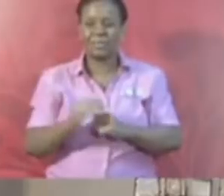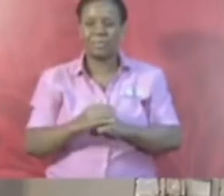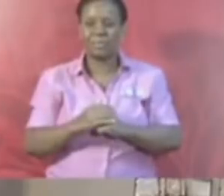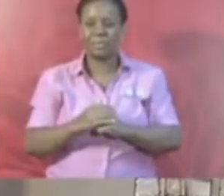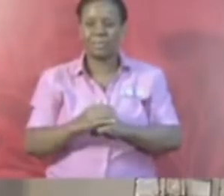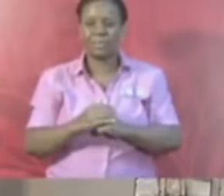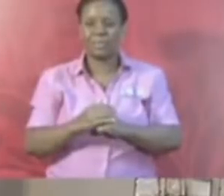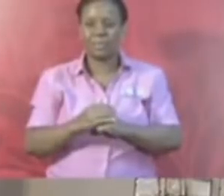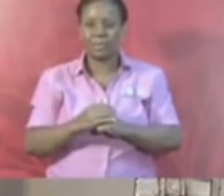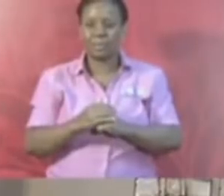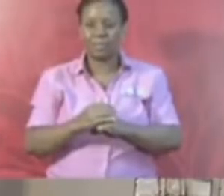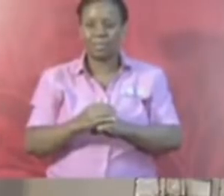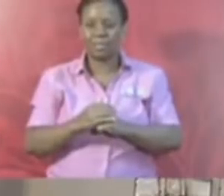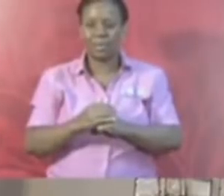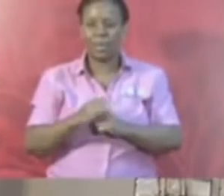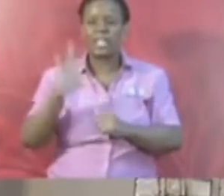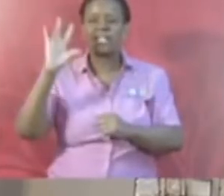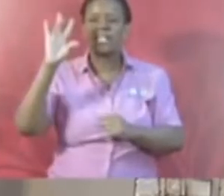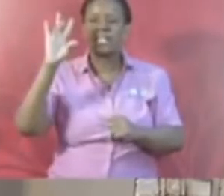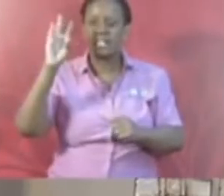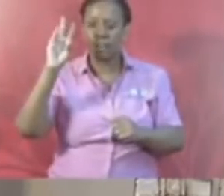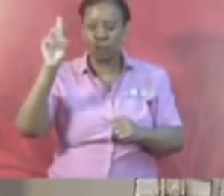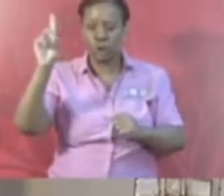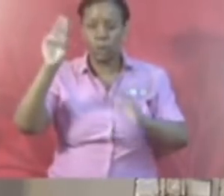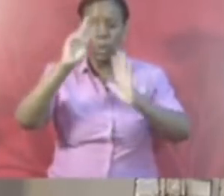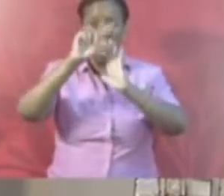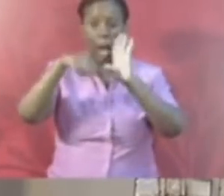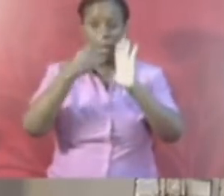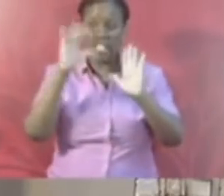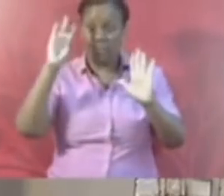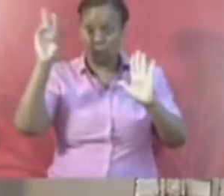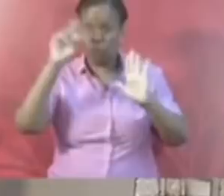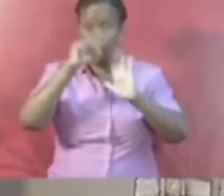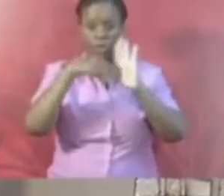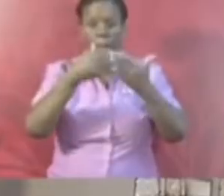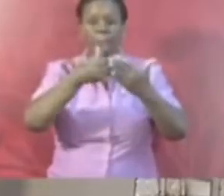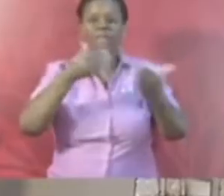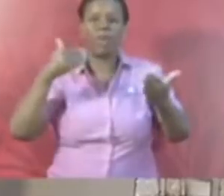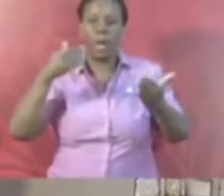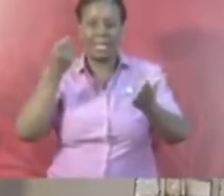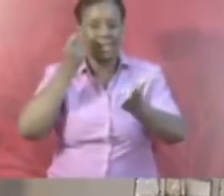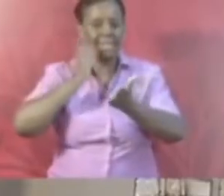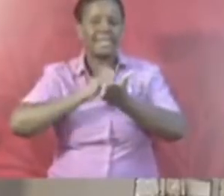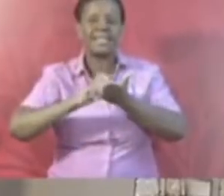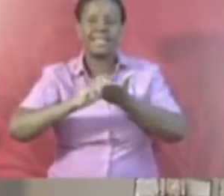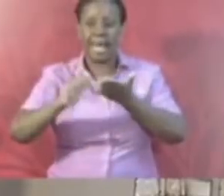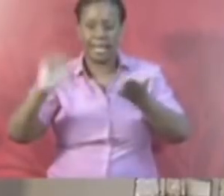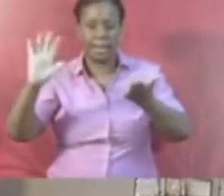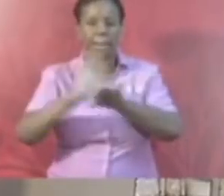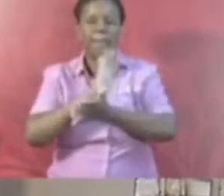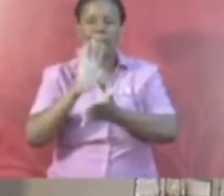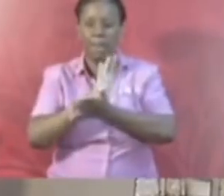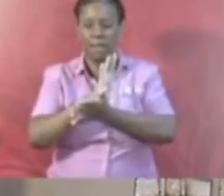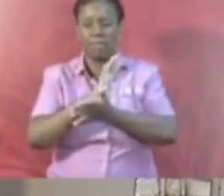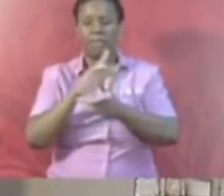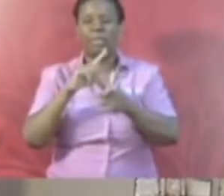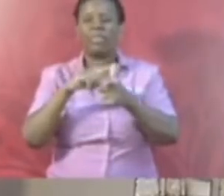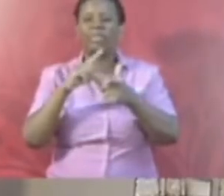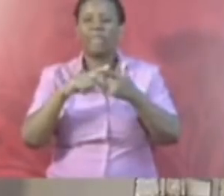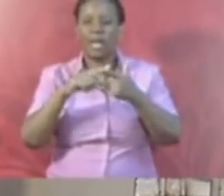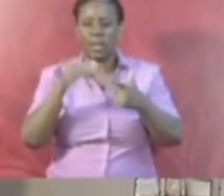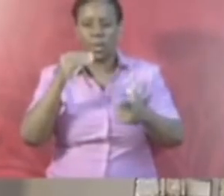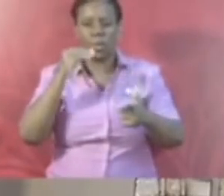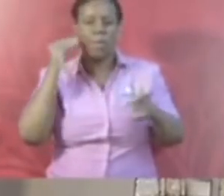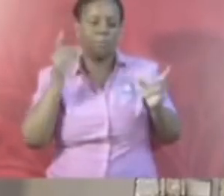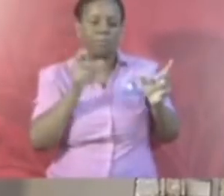you will sign a form and then you will be allowed to home quarantine for the 14-day period. With respect to